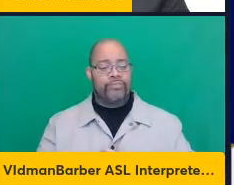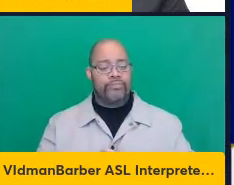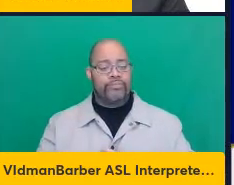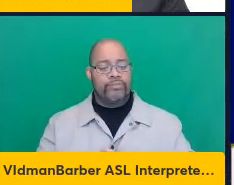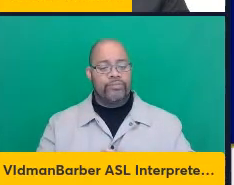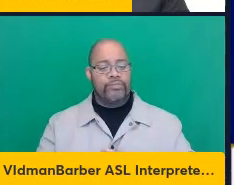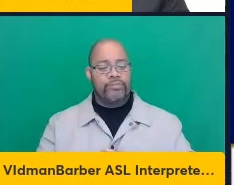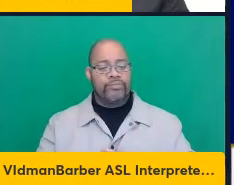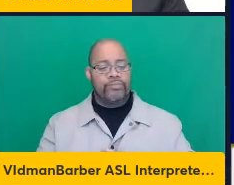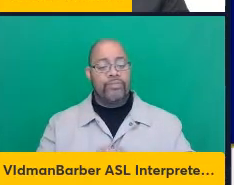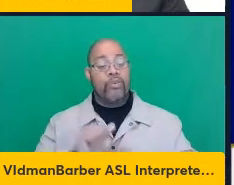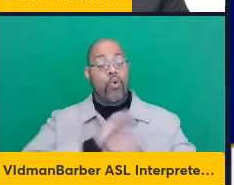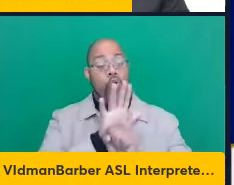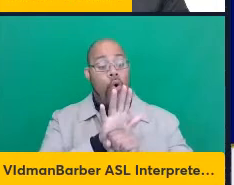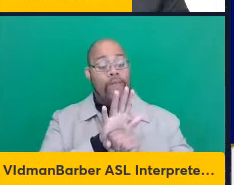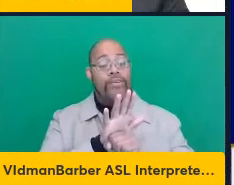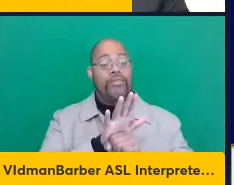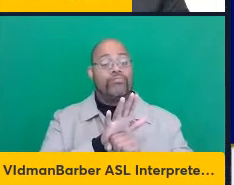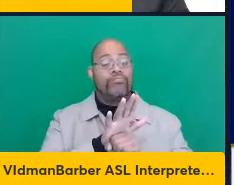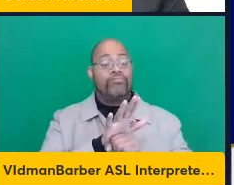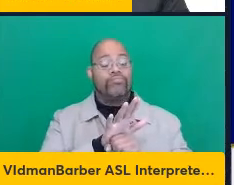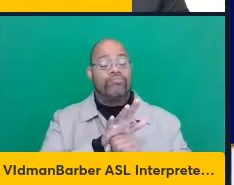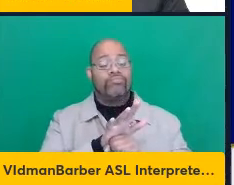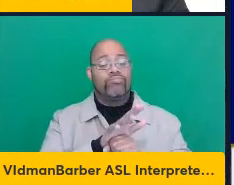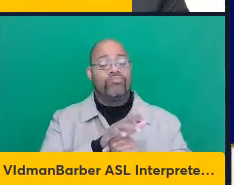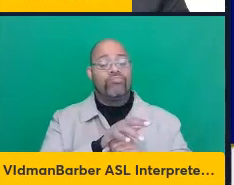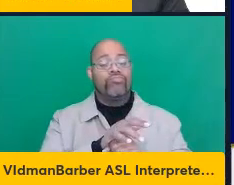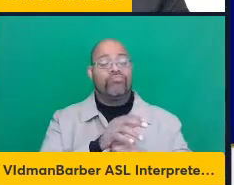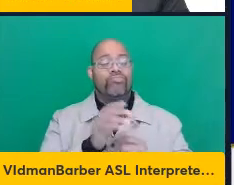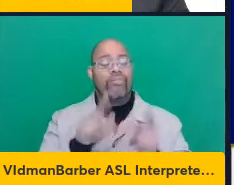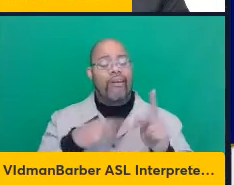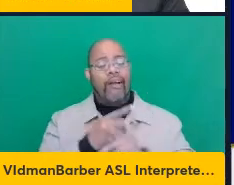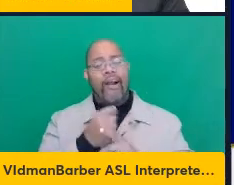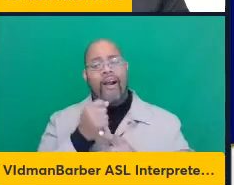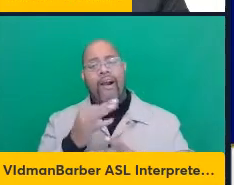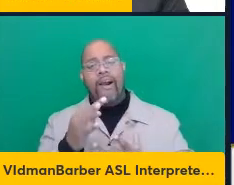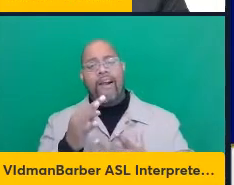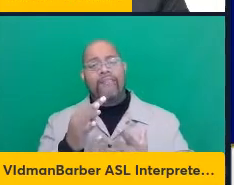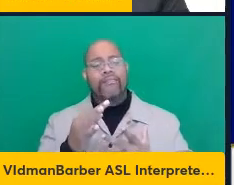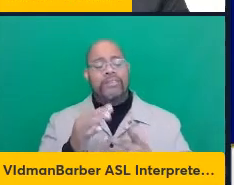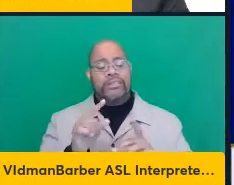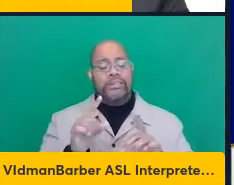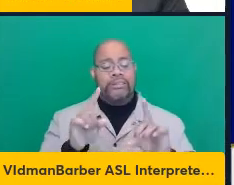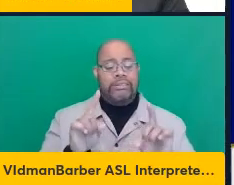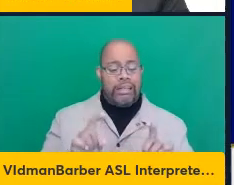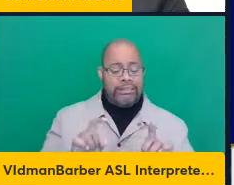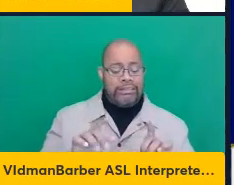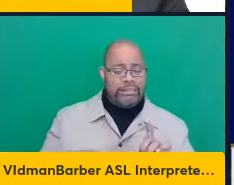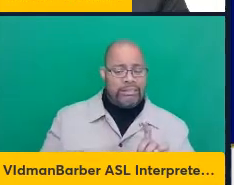The COVID pandemic sort of tested the